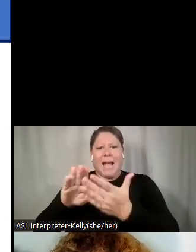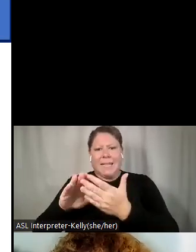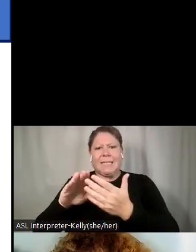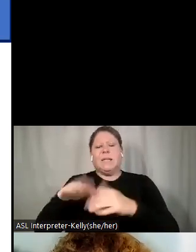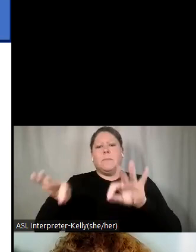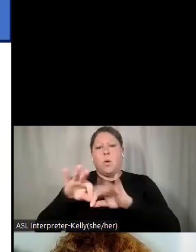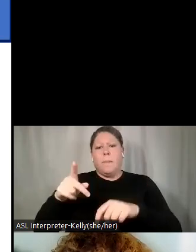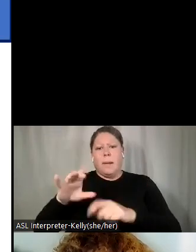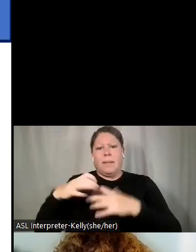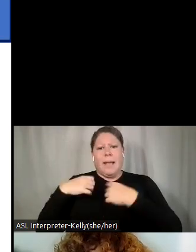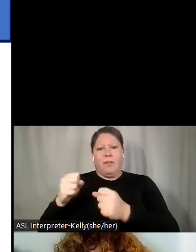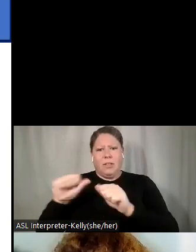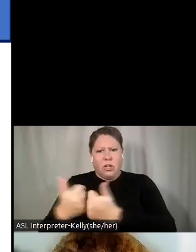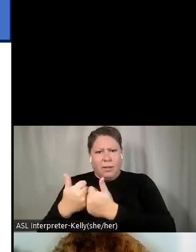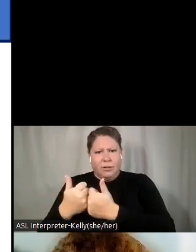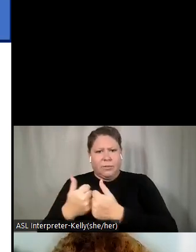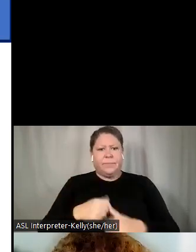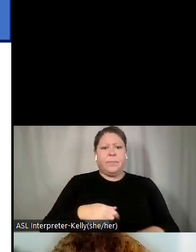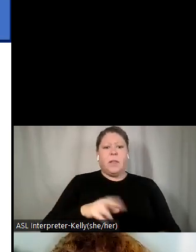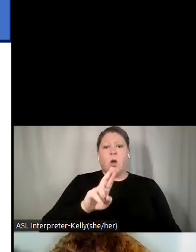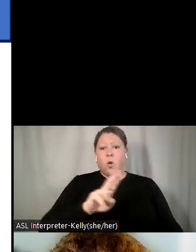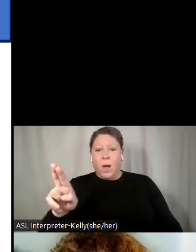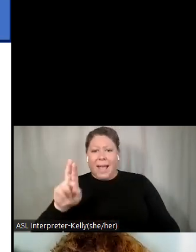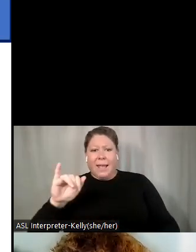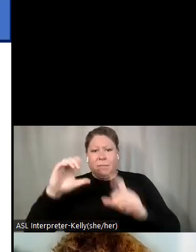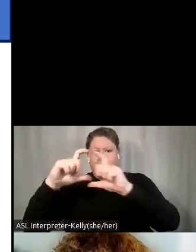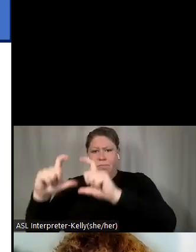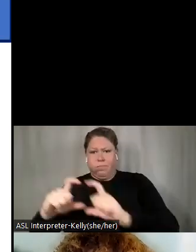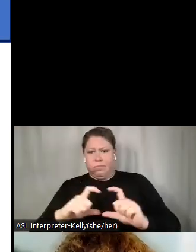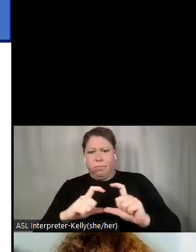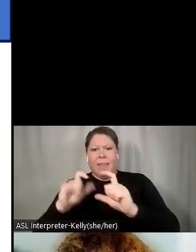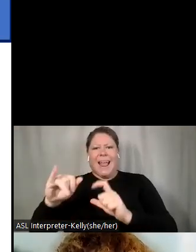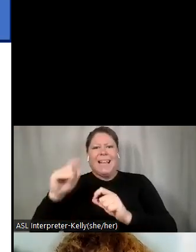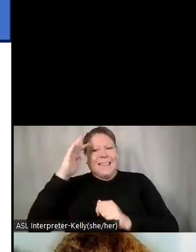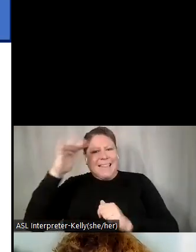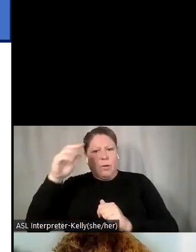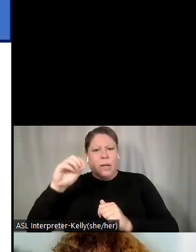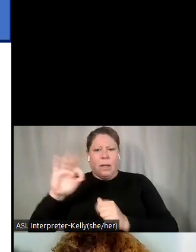right, you can see the theory of change management and sort of how these different